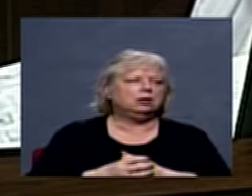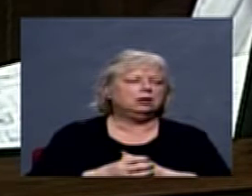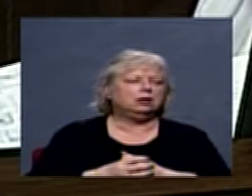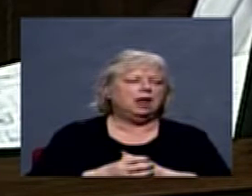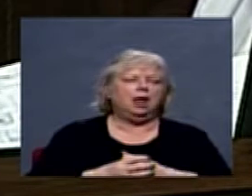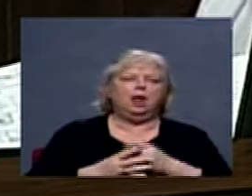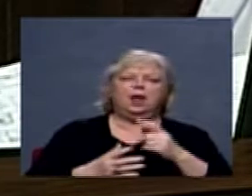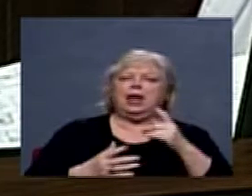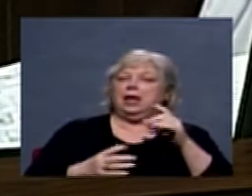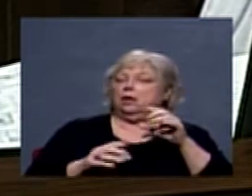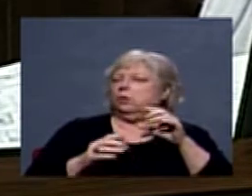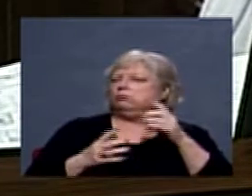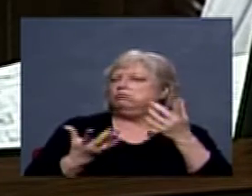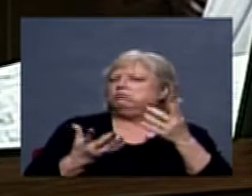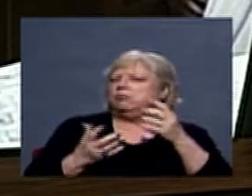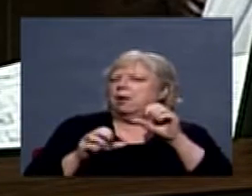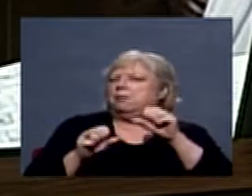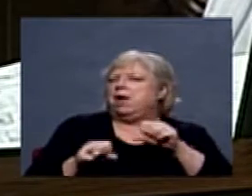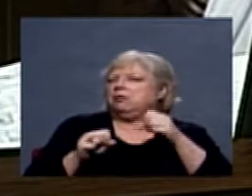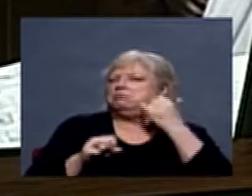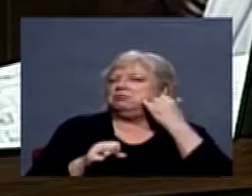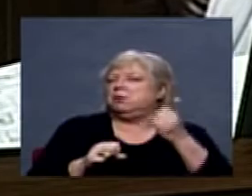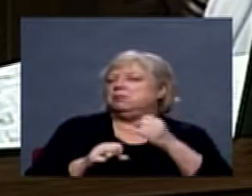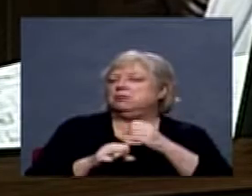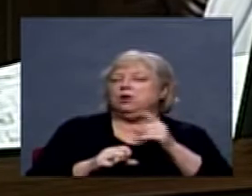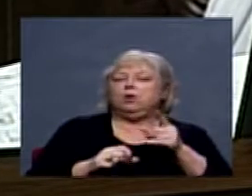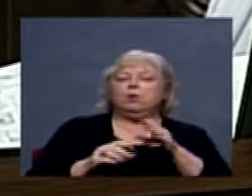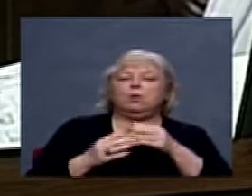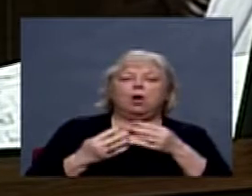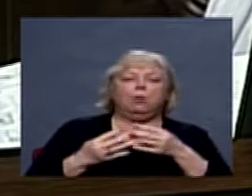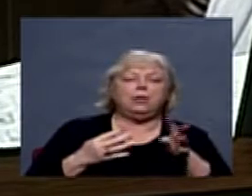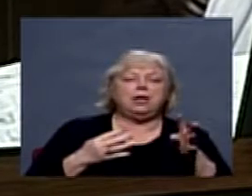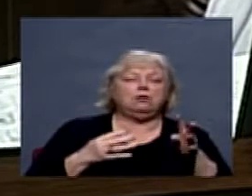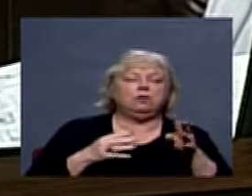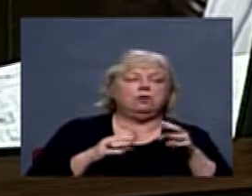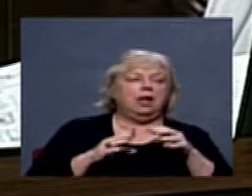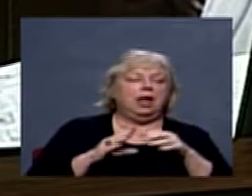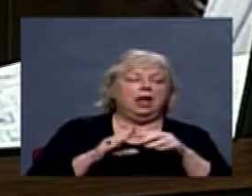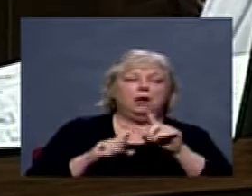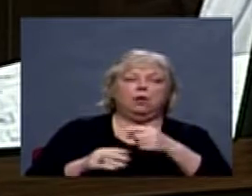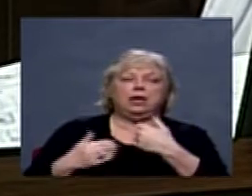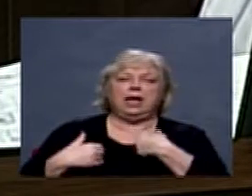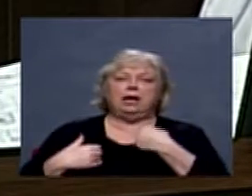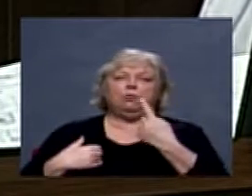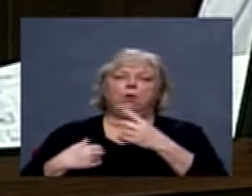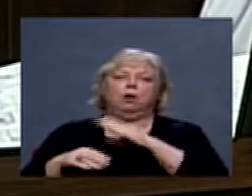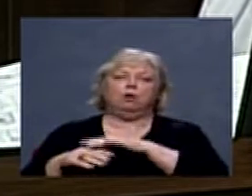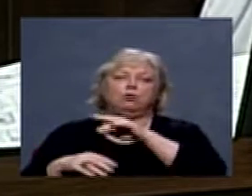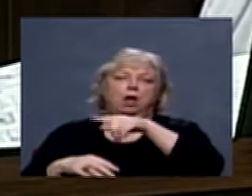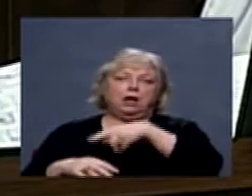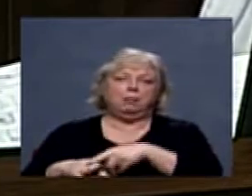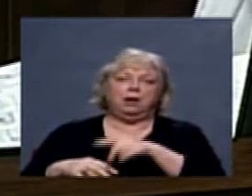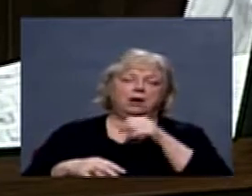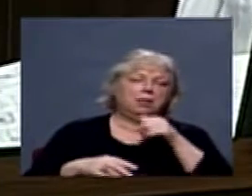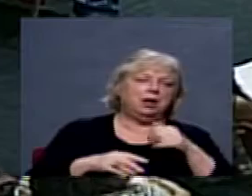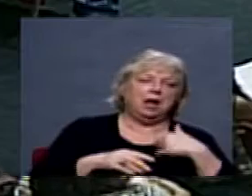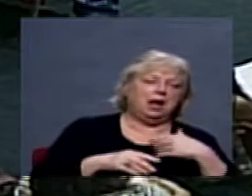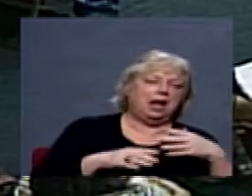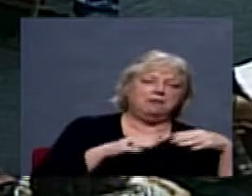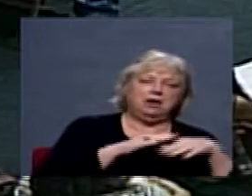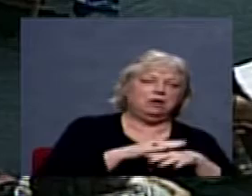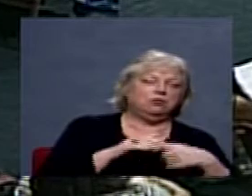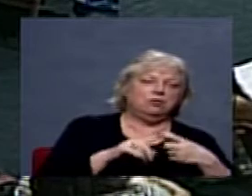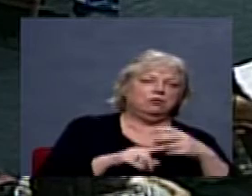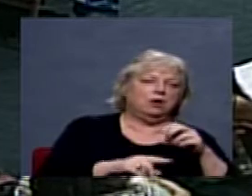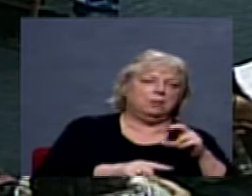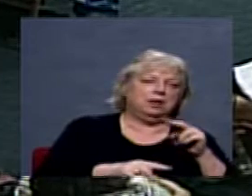that east entrance and just having one up on Rodney Parham and not be disturbing these people in the neighborhood? I believe